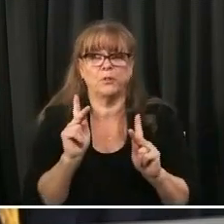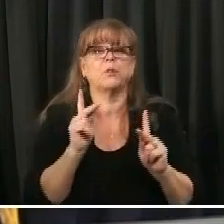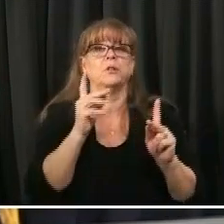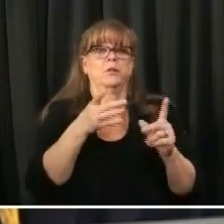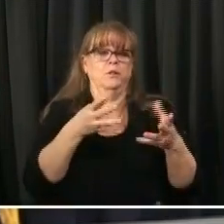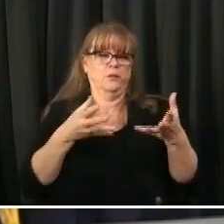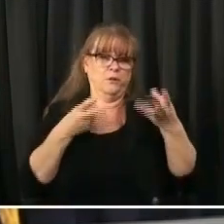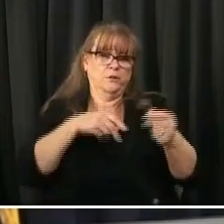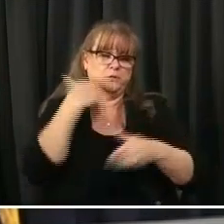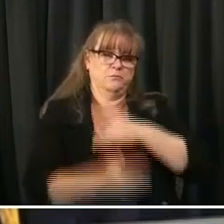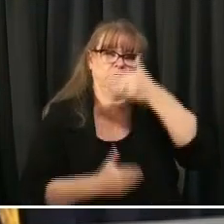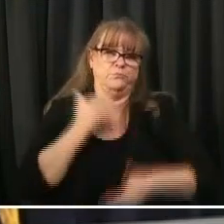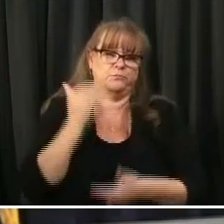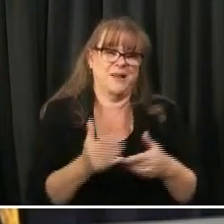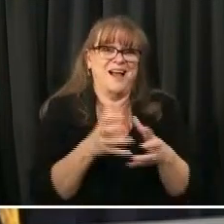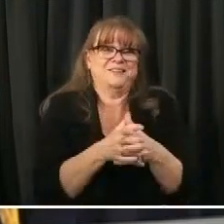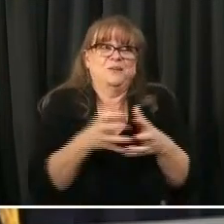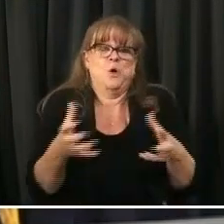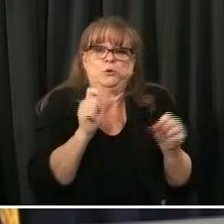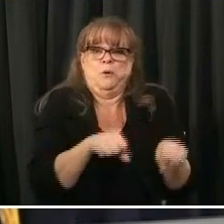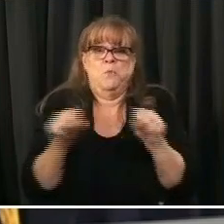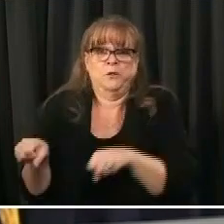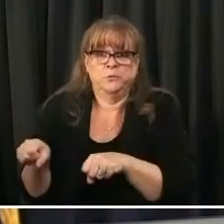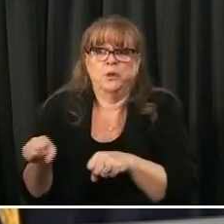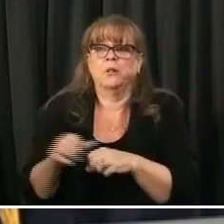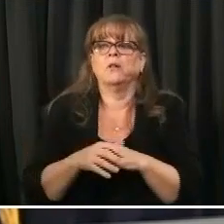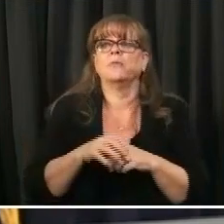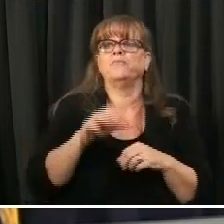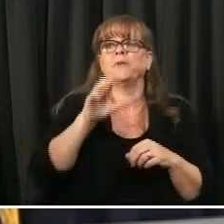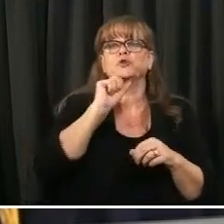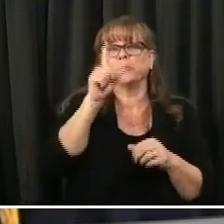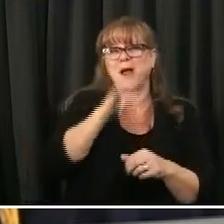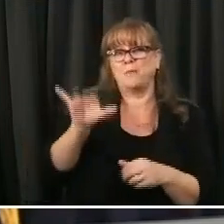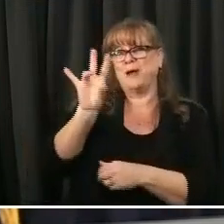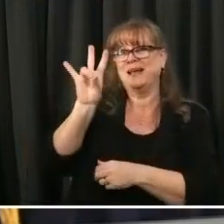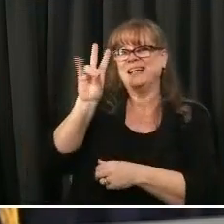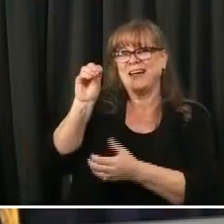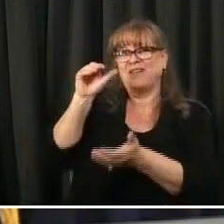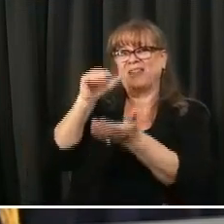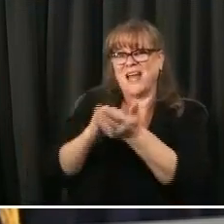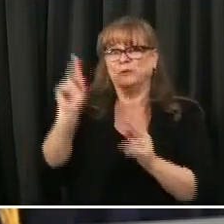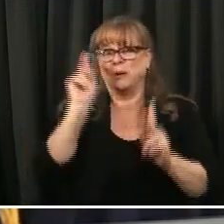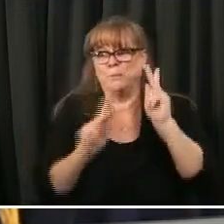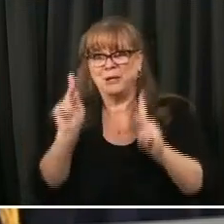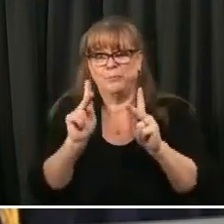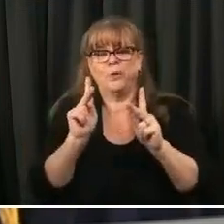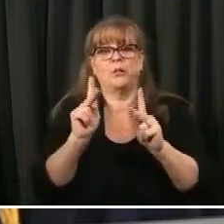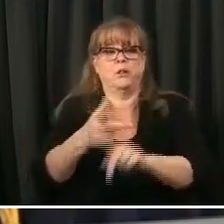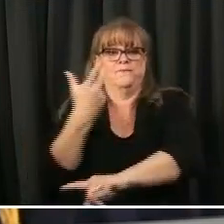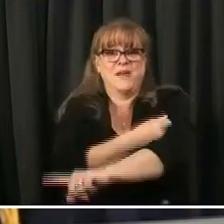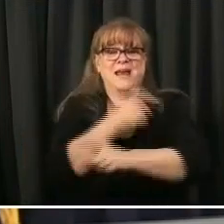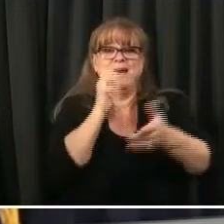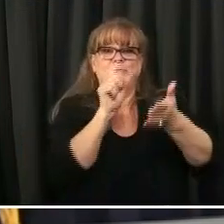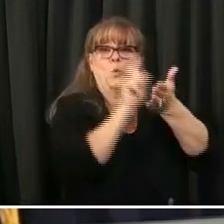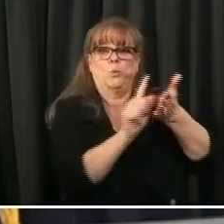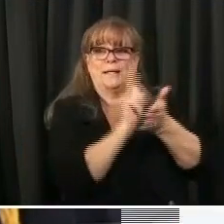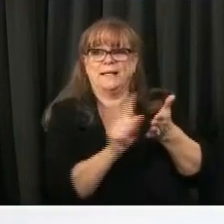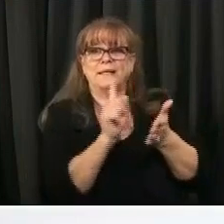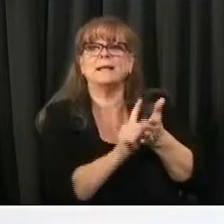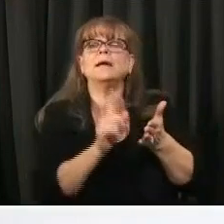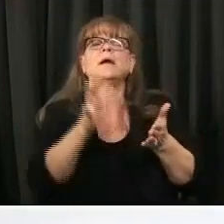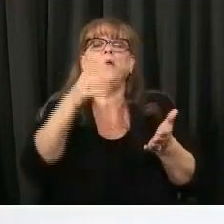70,000 per week. And I'll walk you through a little bit about are what we know about the supply and what we're expecting. So we